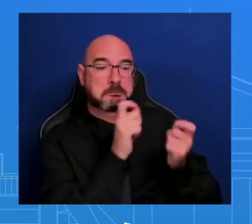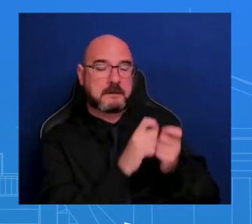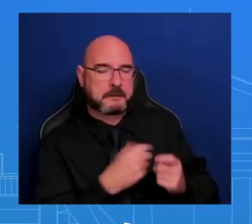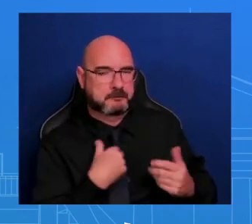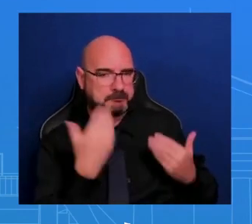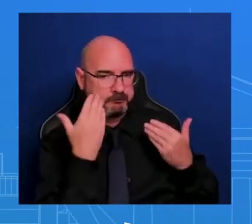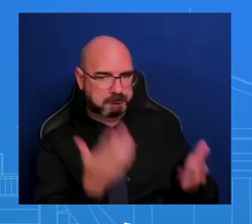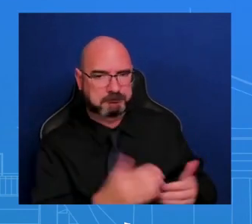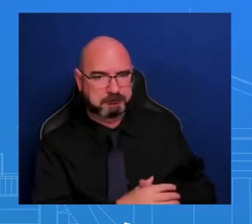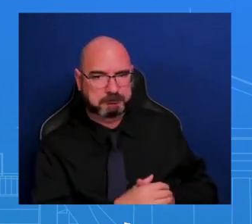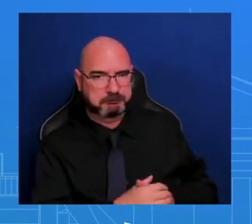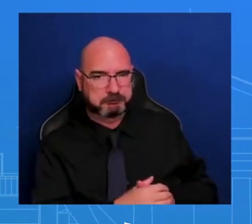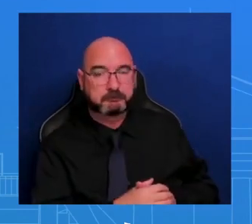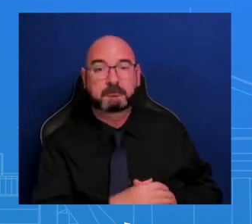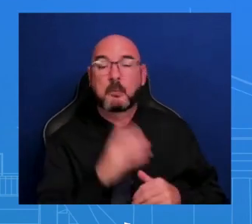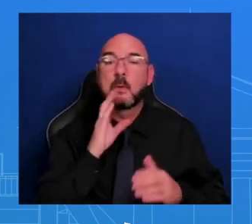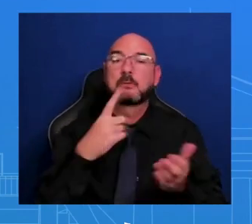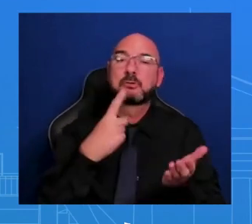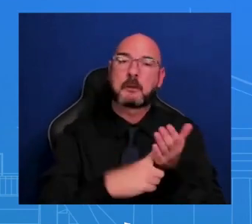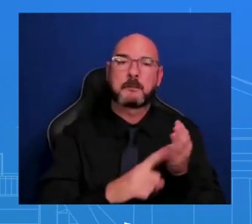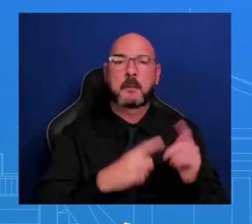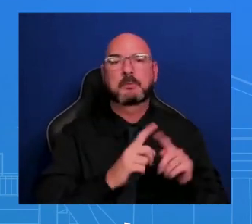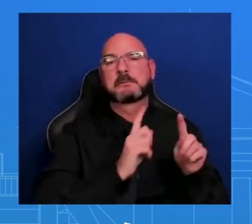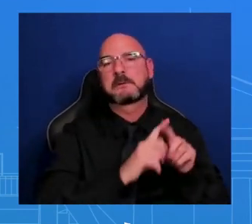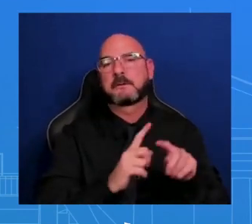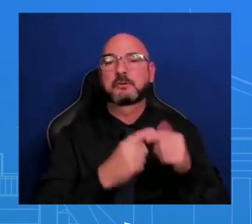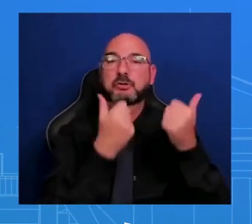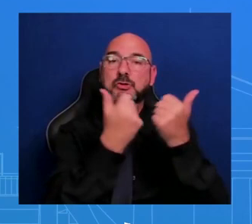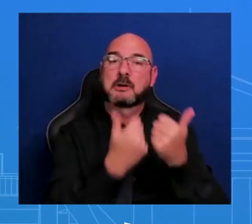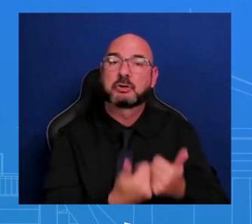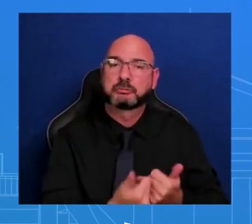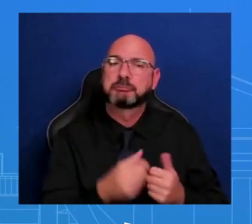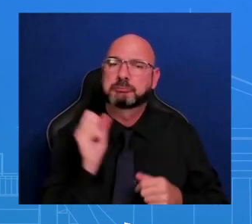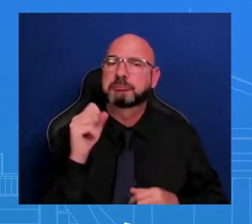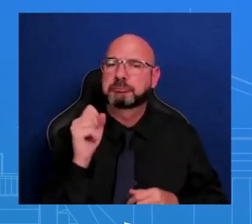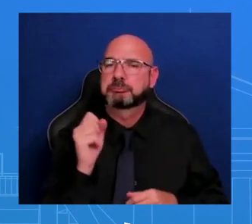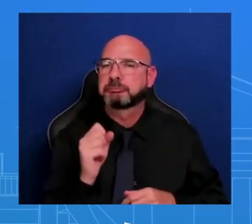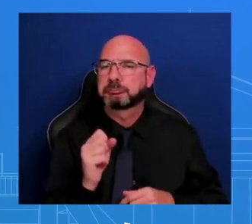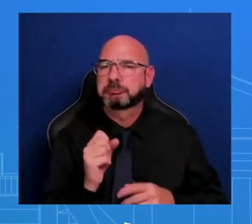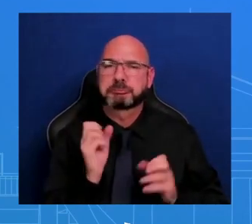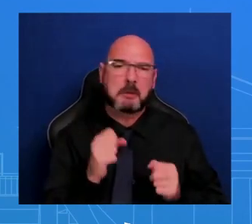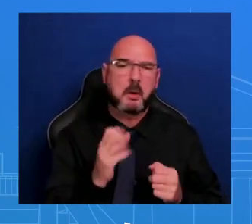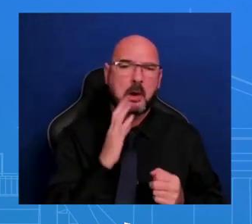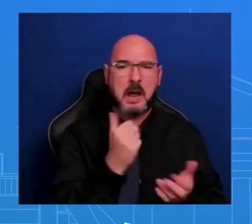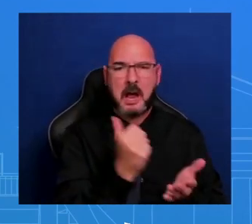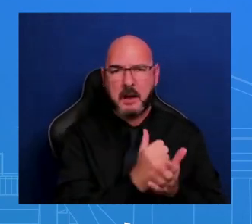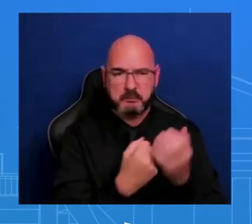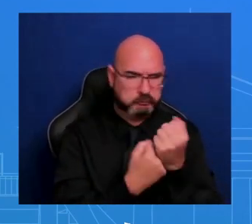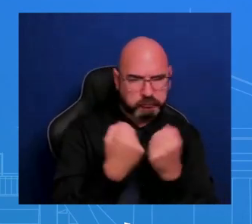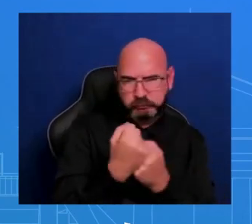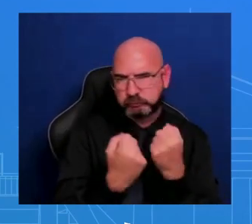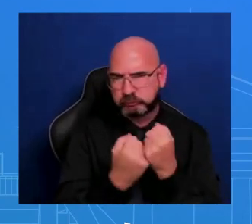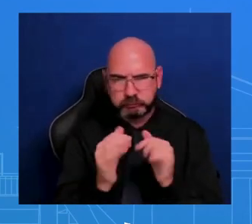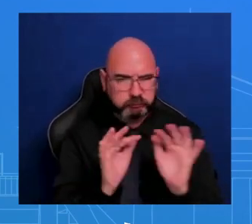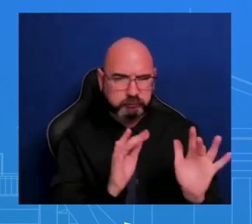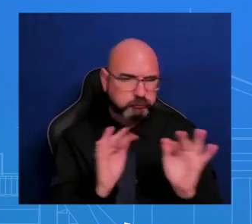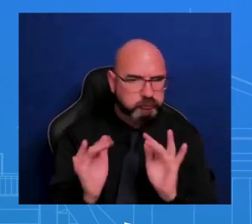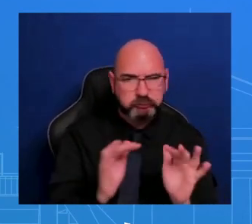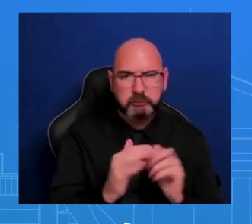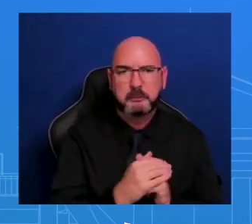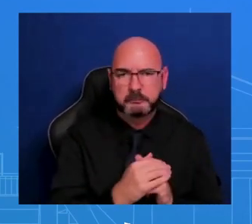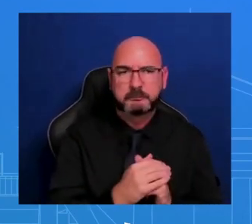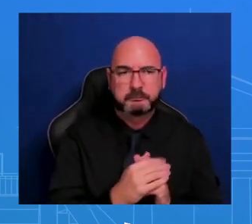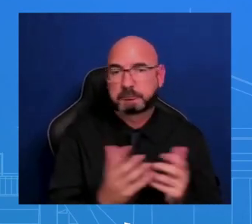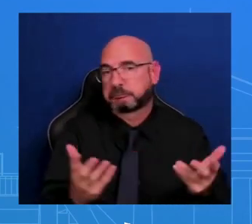our interest, obviously, and we're going to continue the engagement that we've had at various levels at